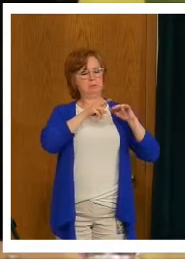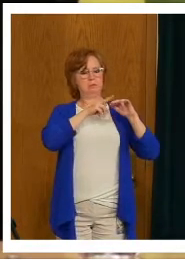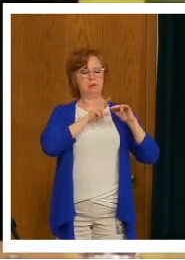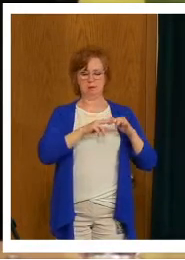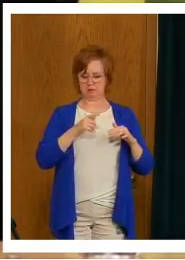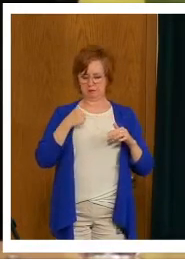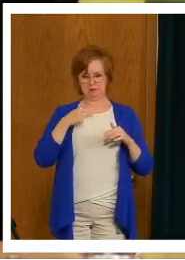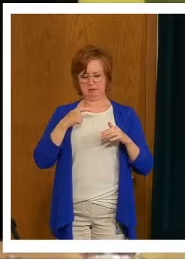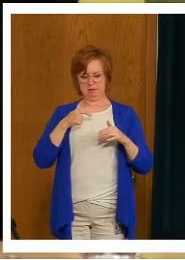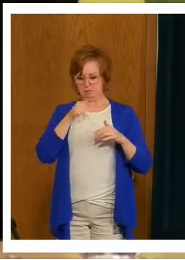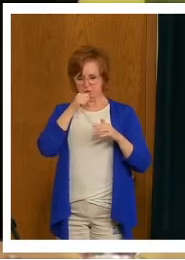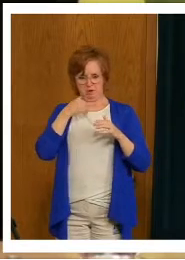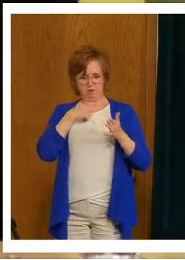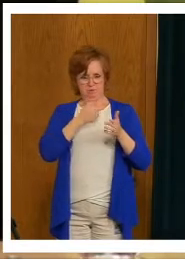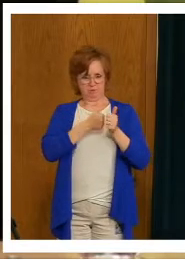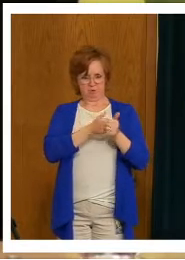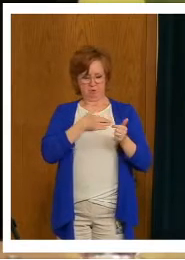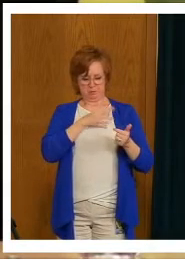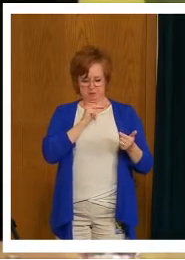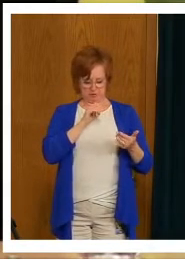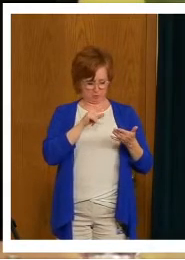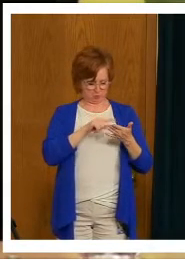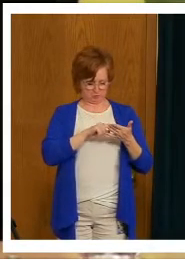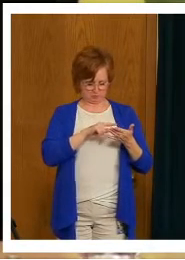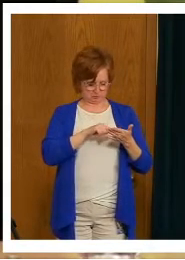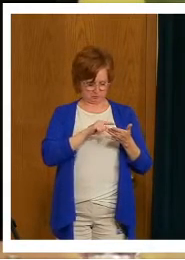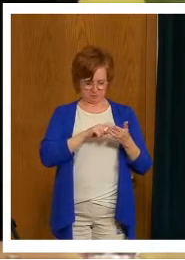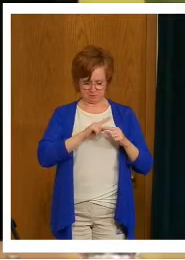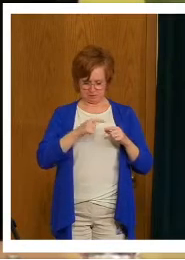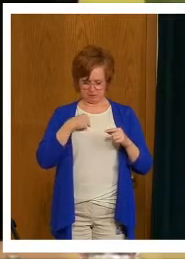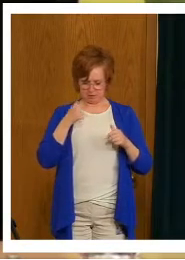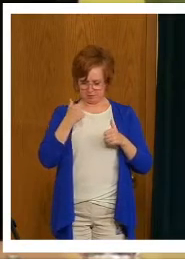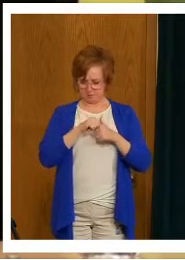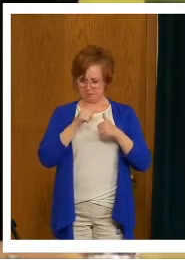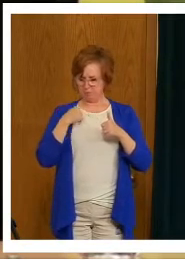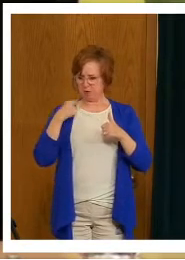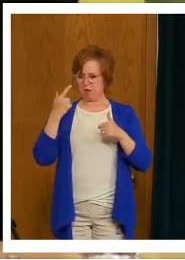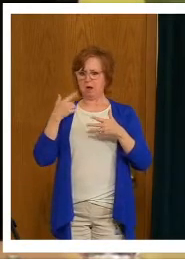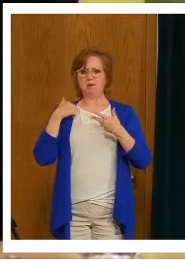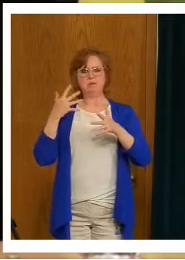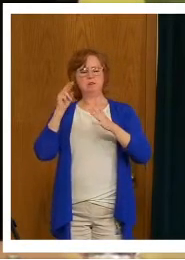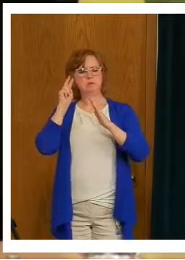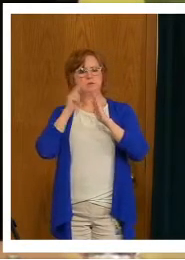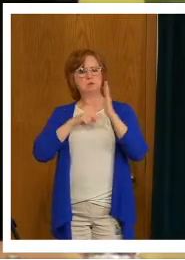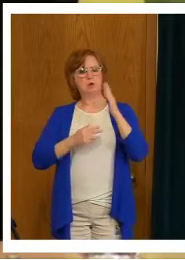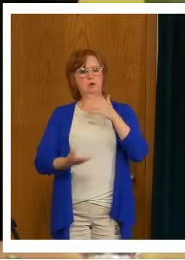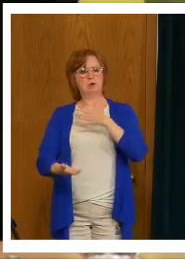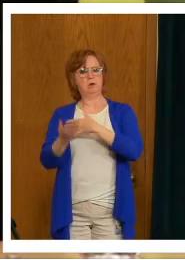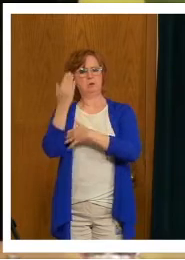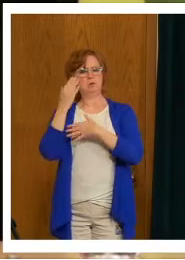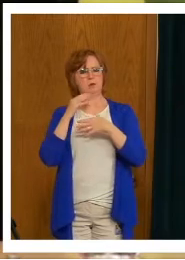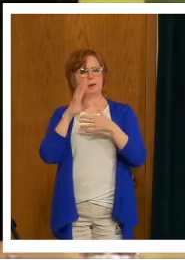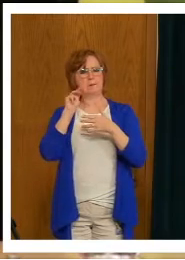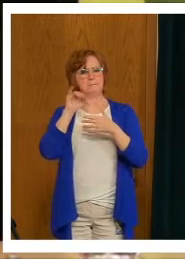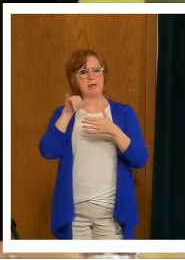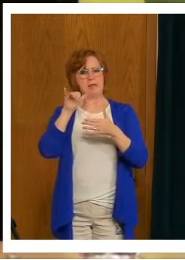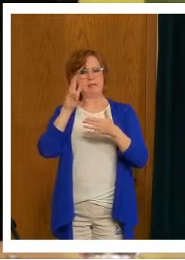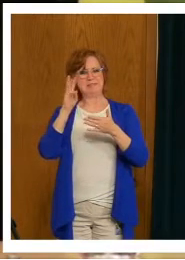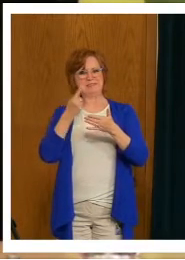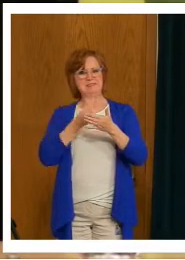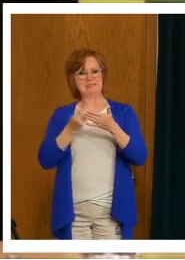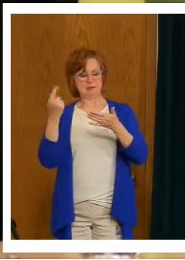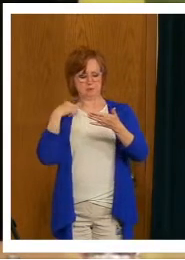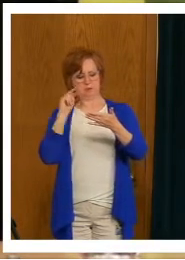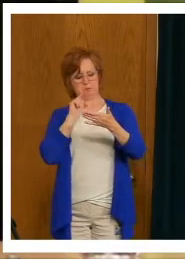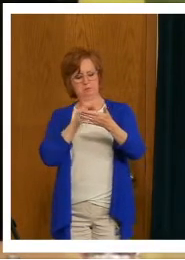with respect to, this is the May 10th, May 11th numbers. I believe I was looking at the May 6th numbers this morning, and that 50